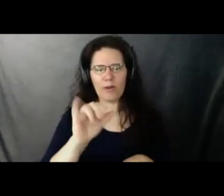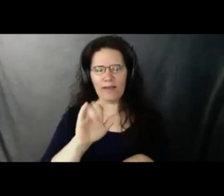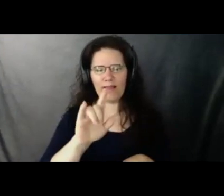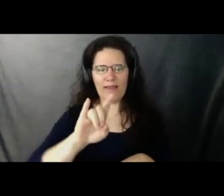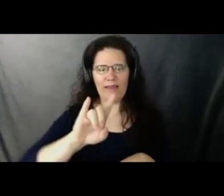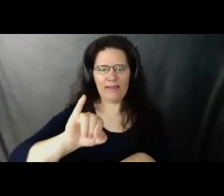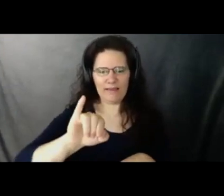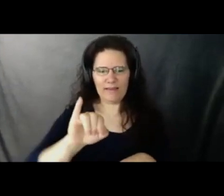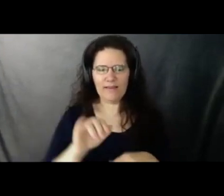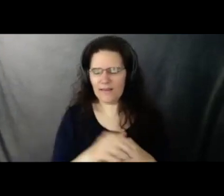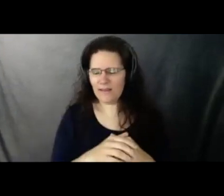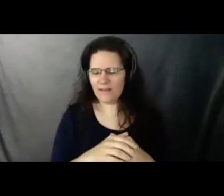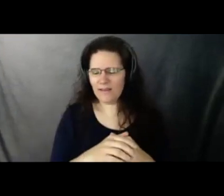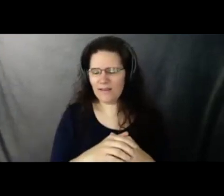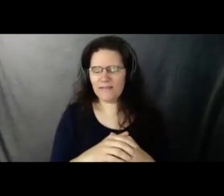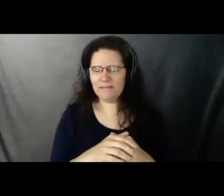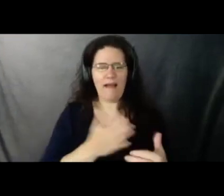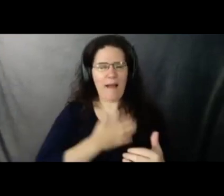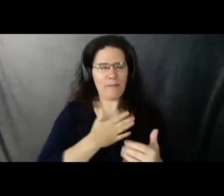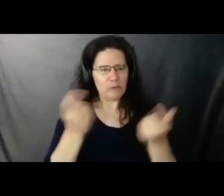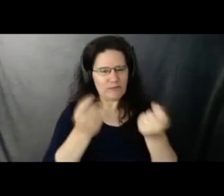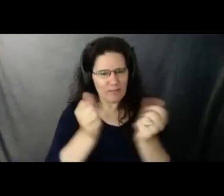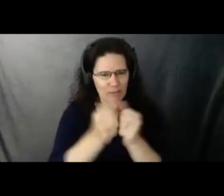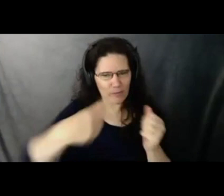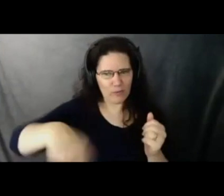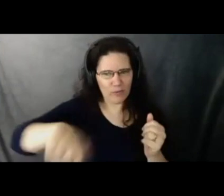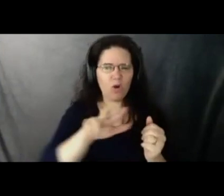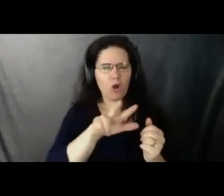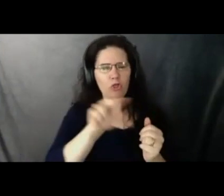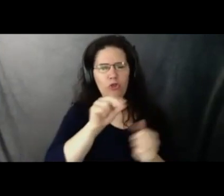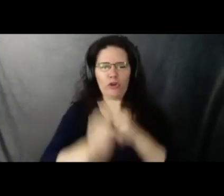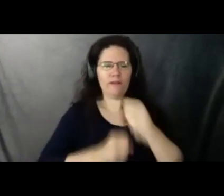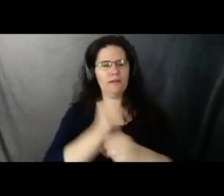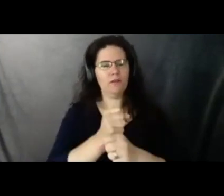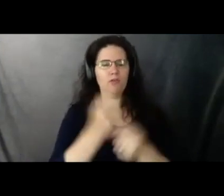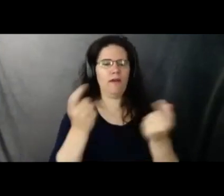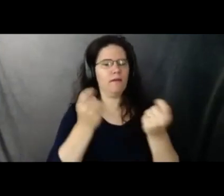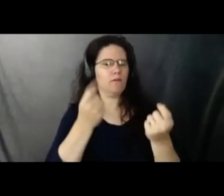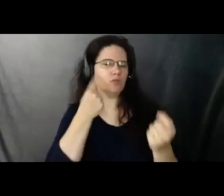ADA. And I'm looking forward to giving you some more information on what that is.